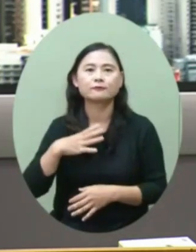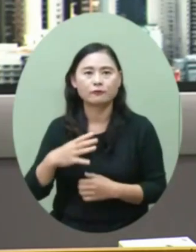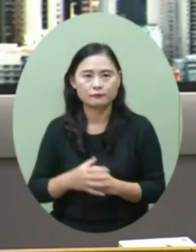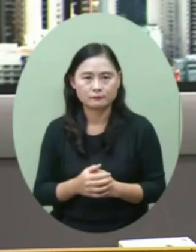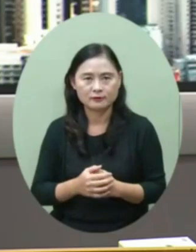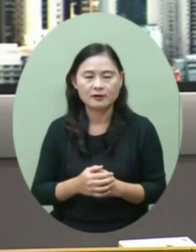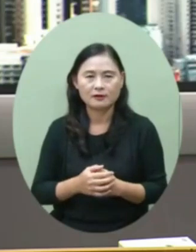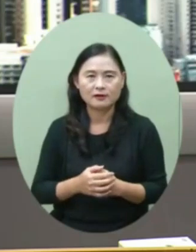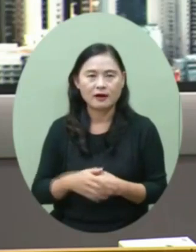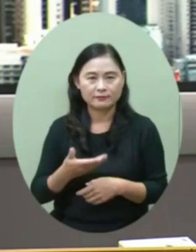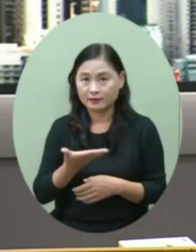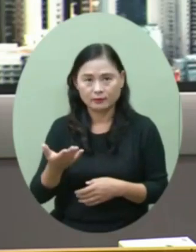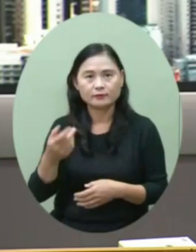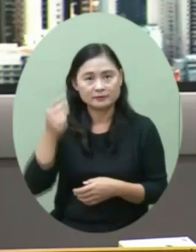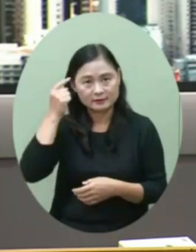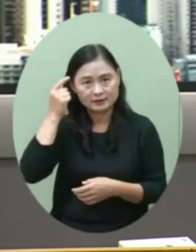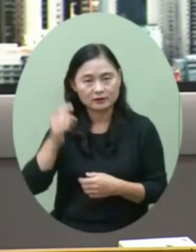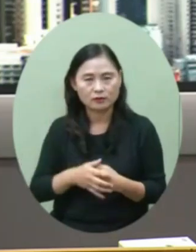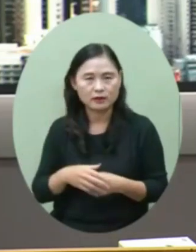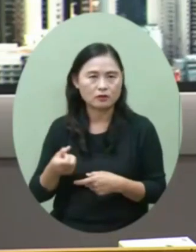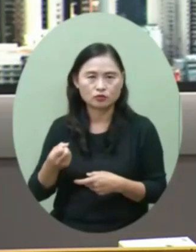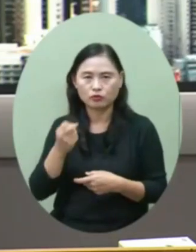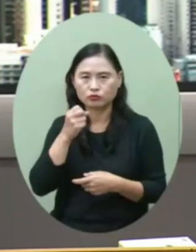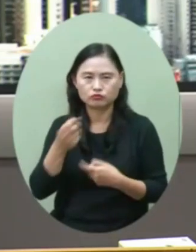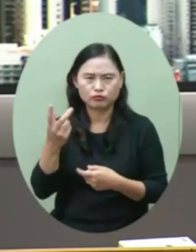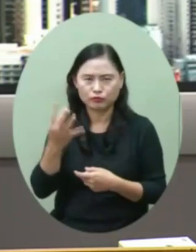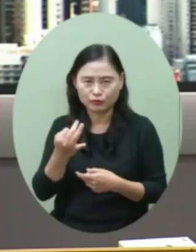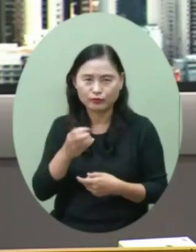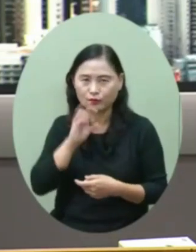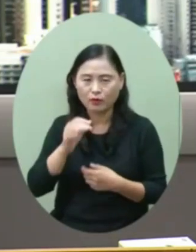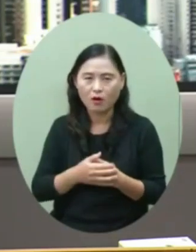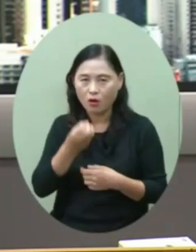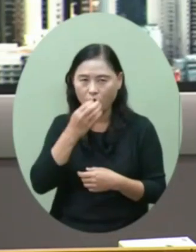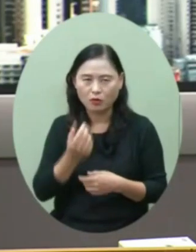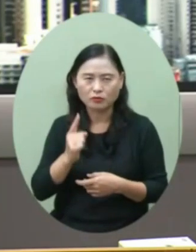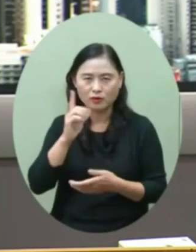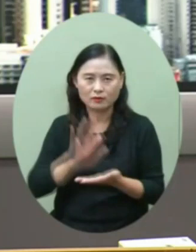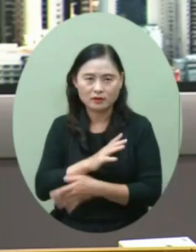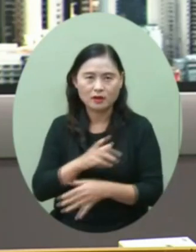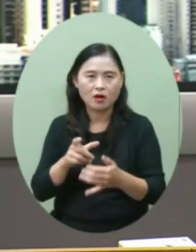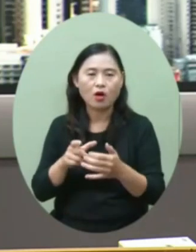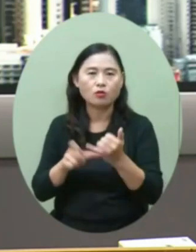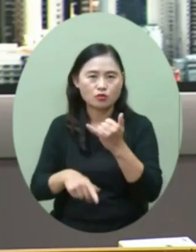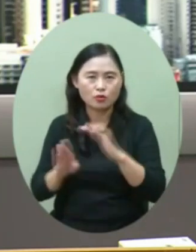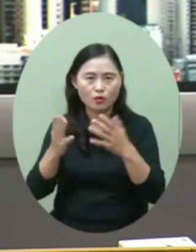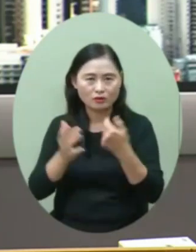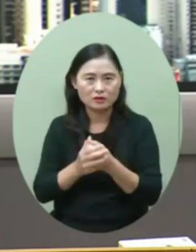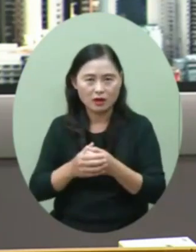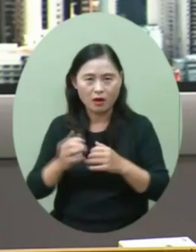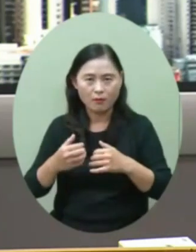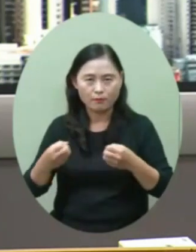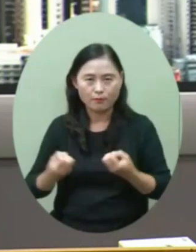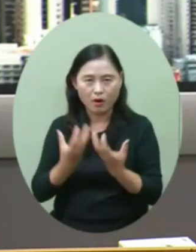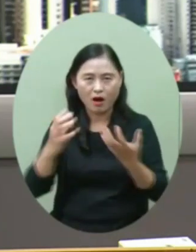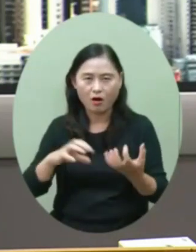aligned with the anniversary of the reunification, but rather there is an urgency in enacting the law. We have